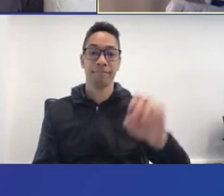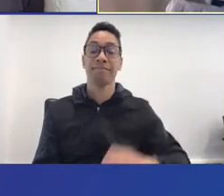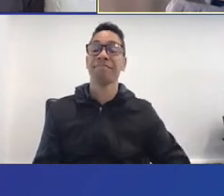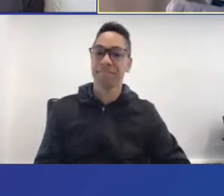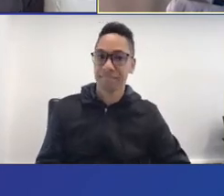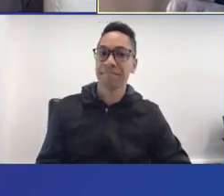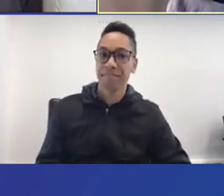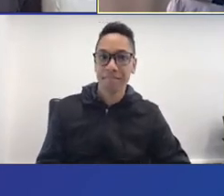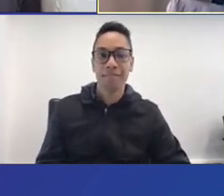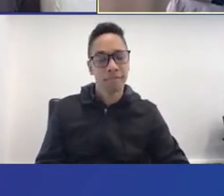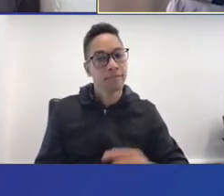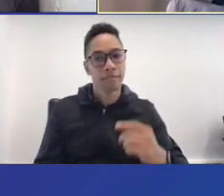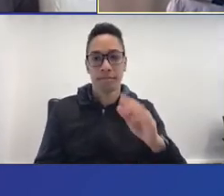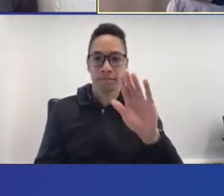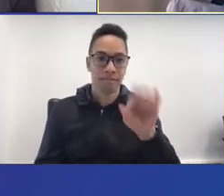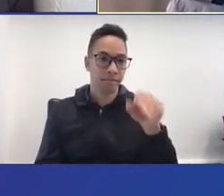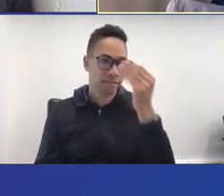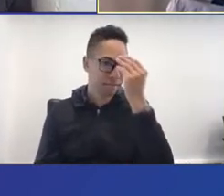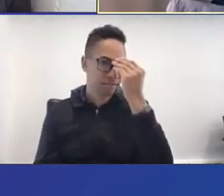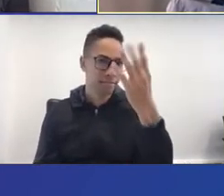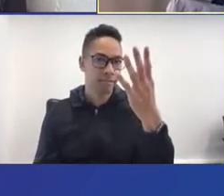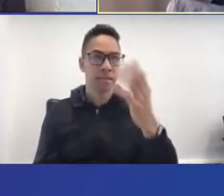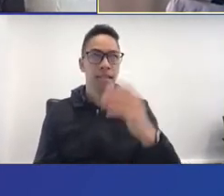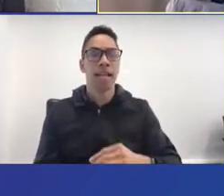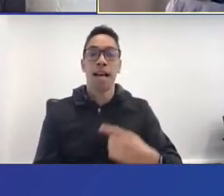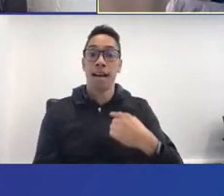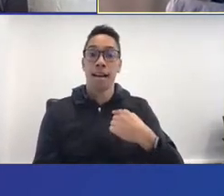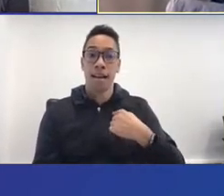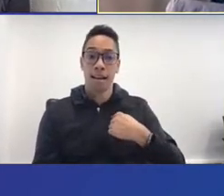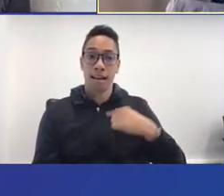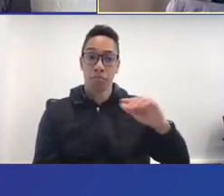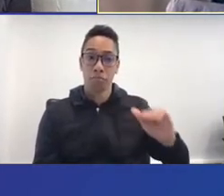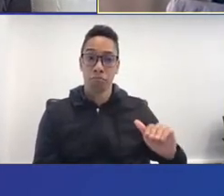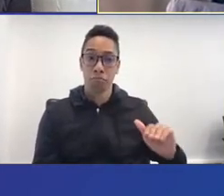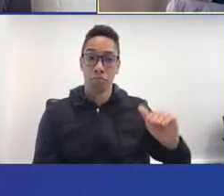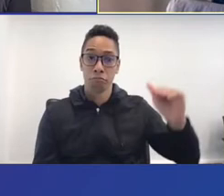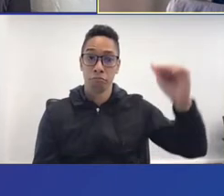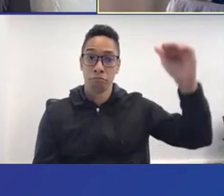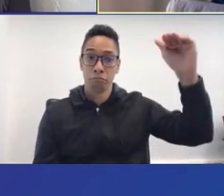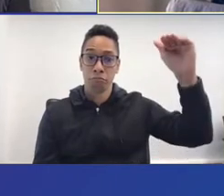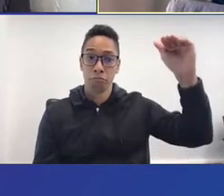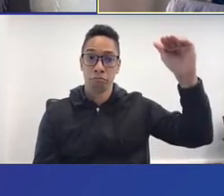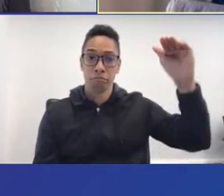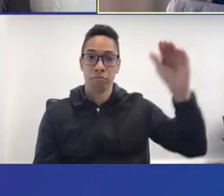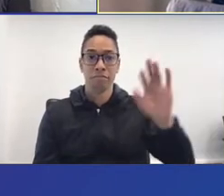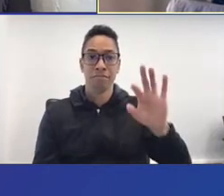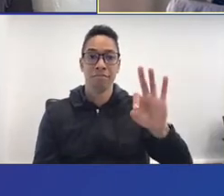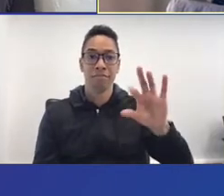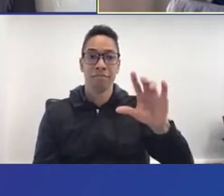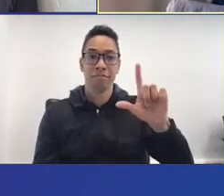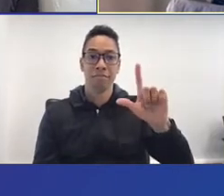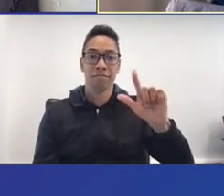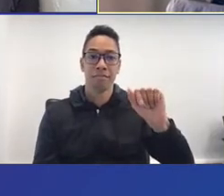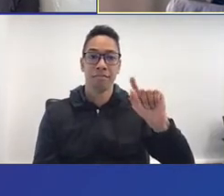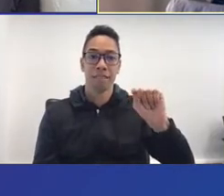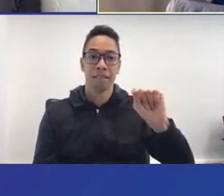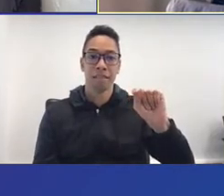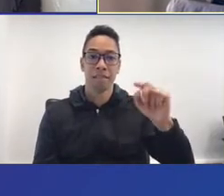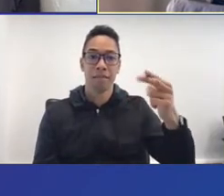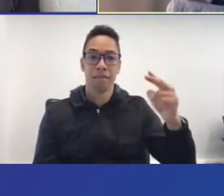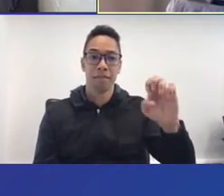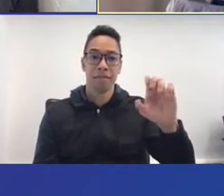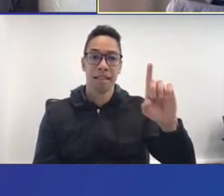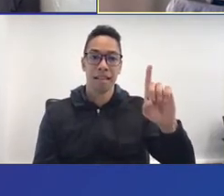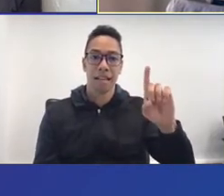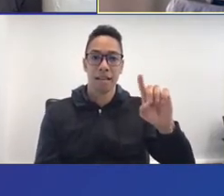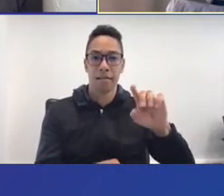there are many stories. I mean, I grew up on the Flathead Reservation, the community